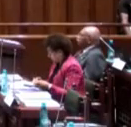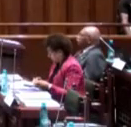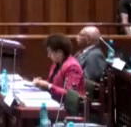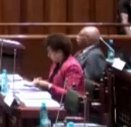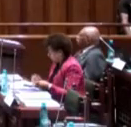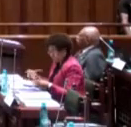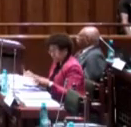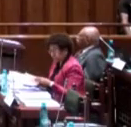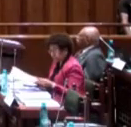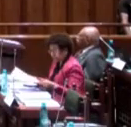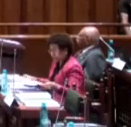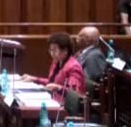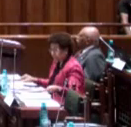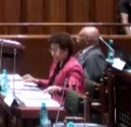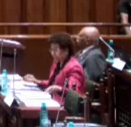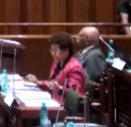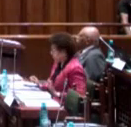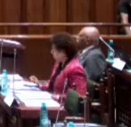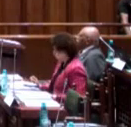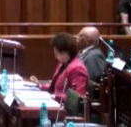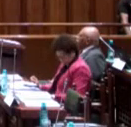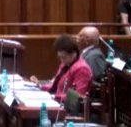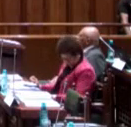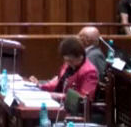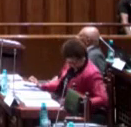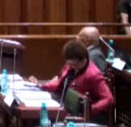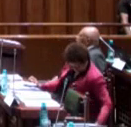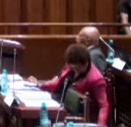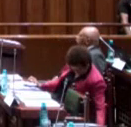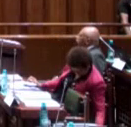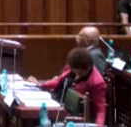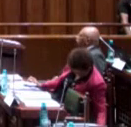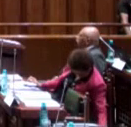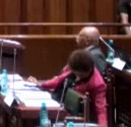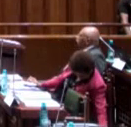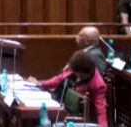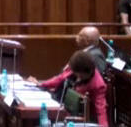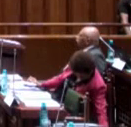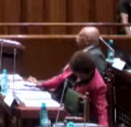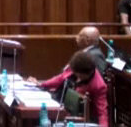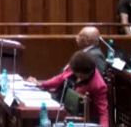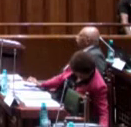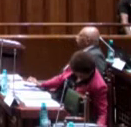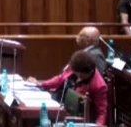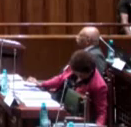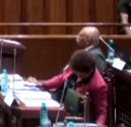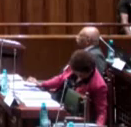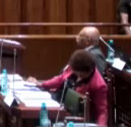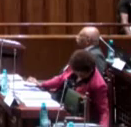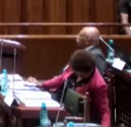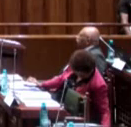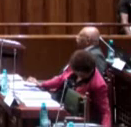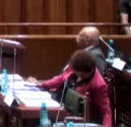we proceed, I wish to remind honourable members that we will closely follow